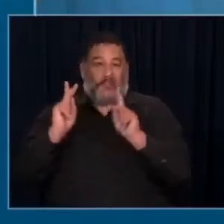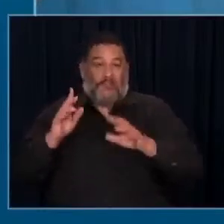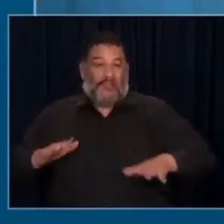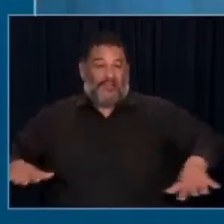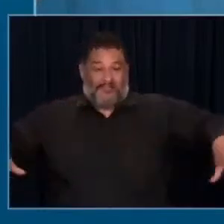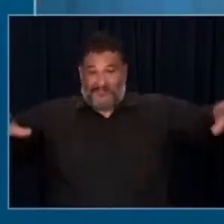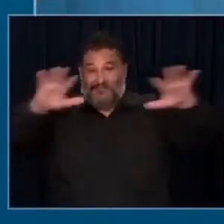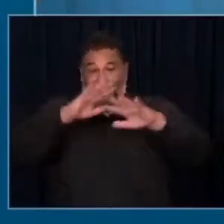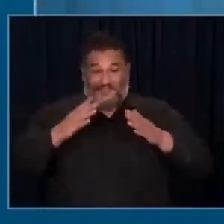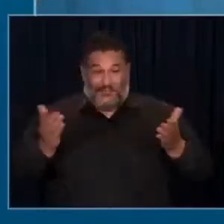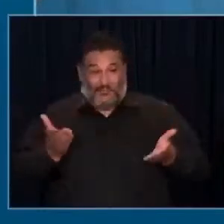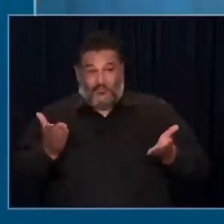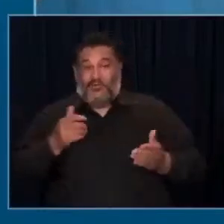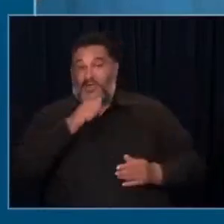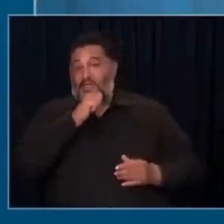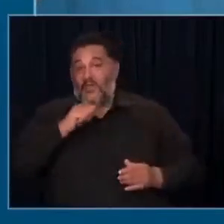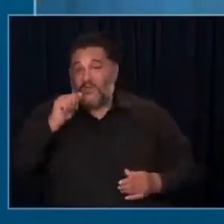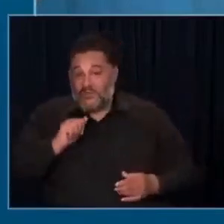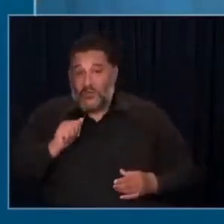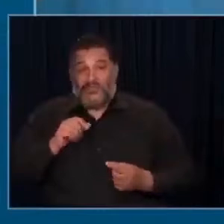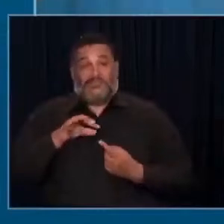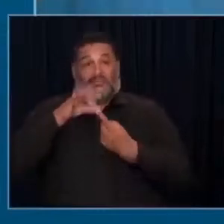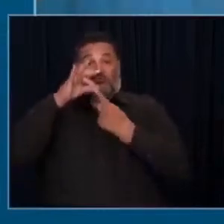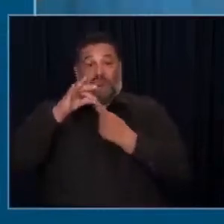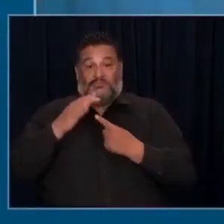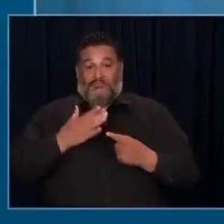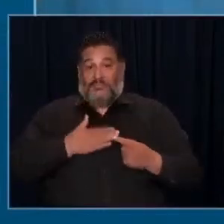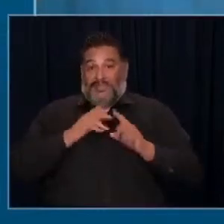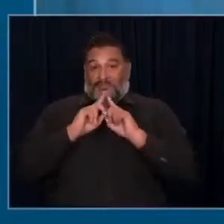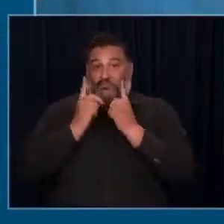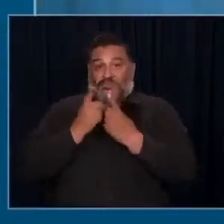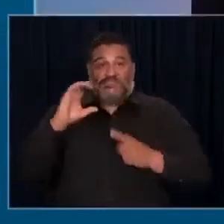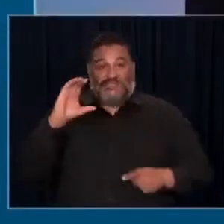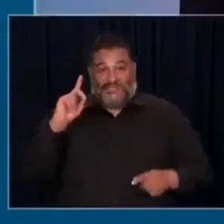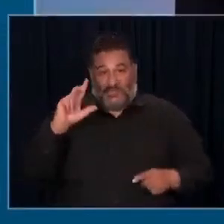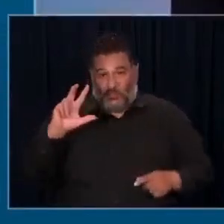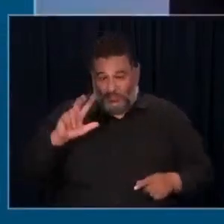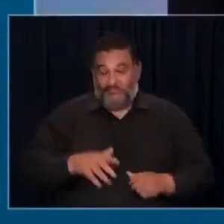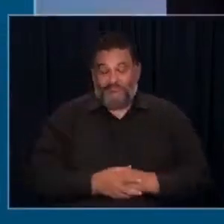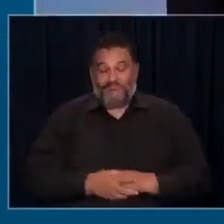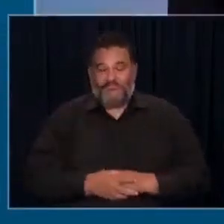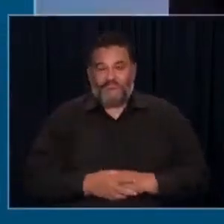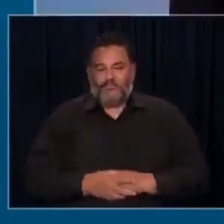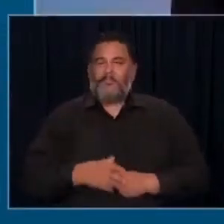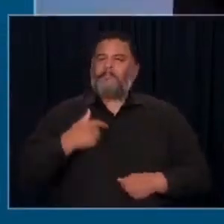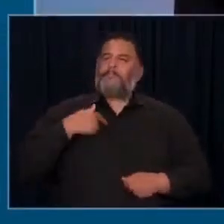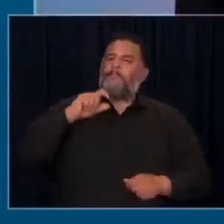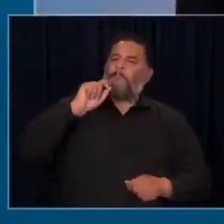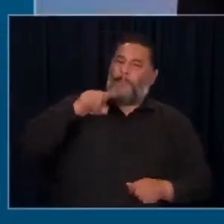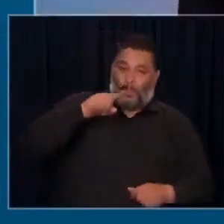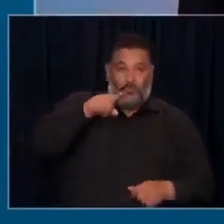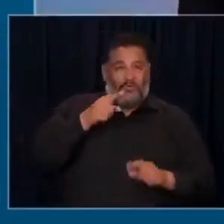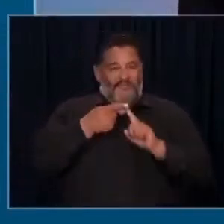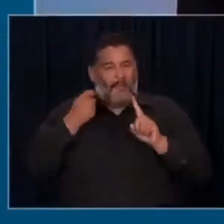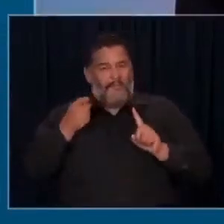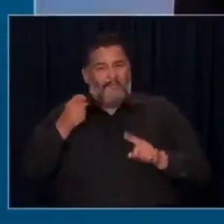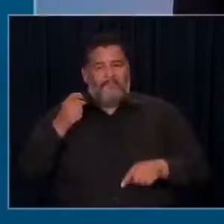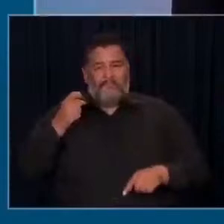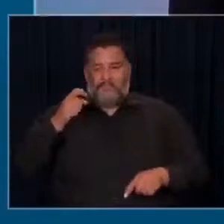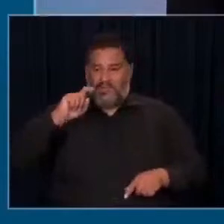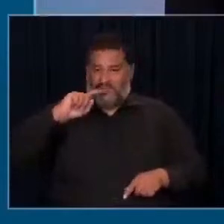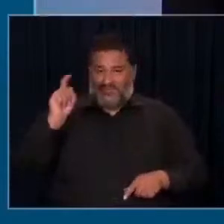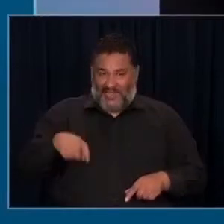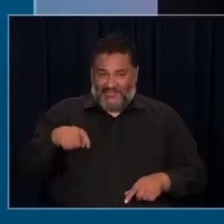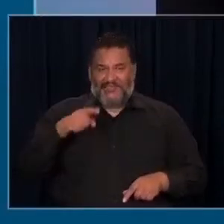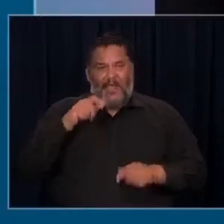in Arizona, especially in CD3. I have to ask about the hat. You're from Texas, but that hat, how long has the hat been your